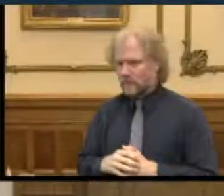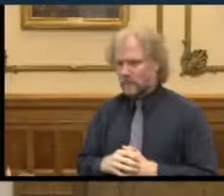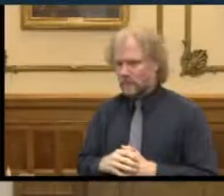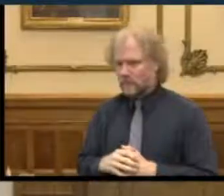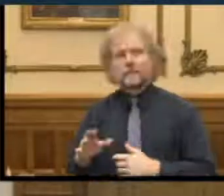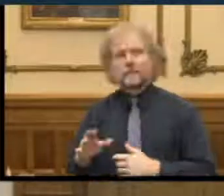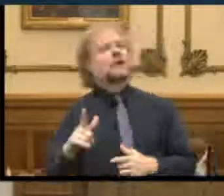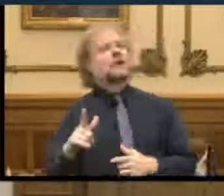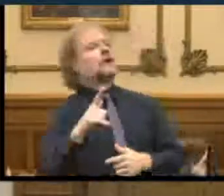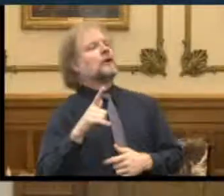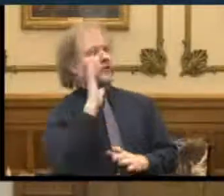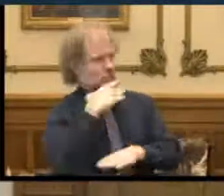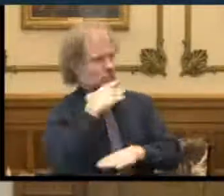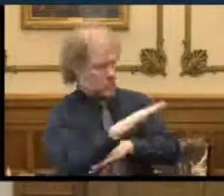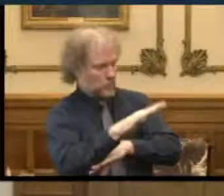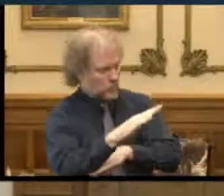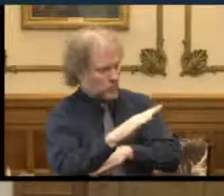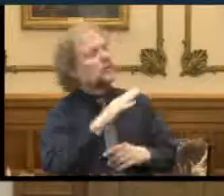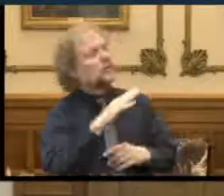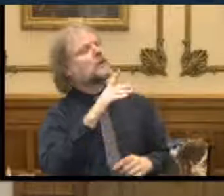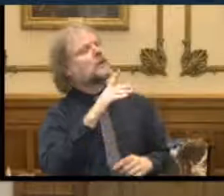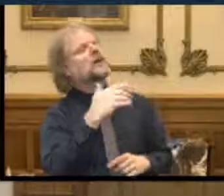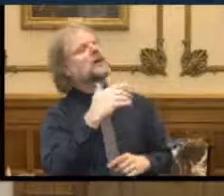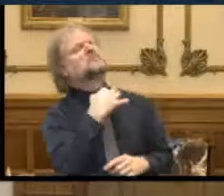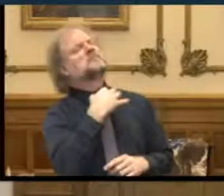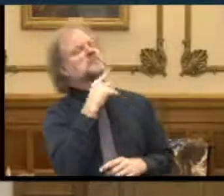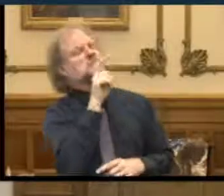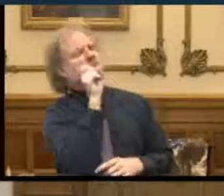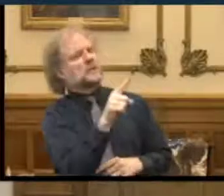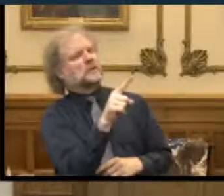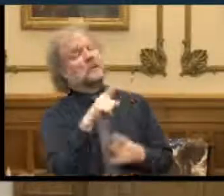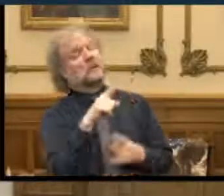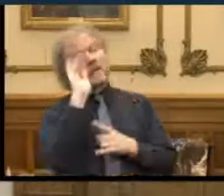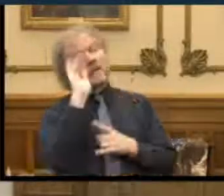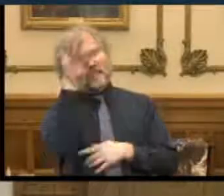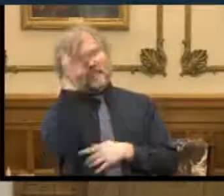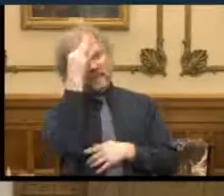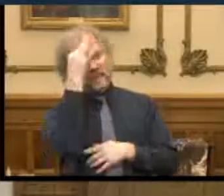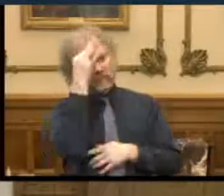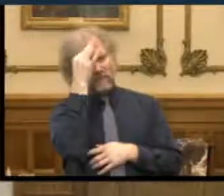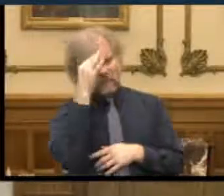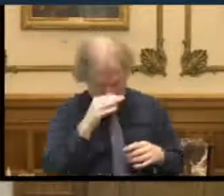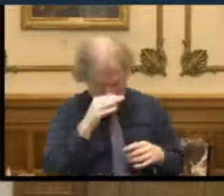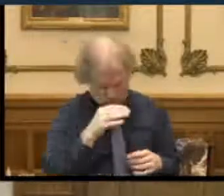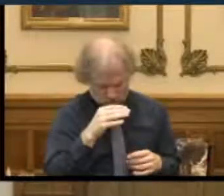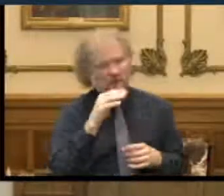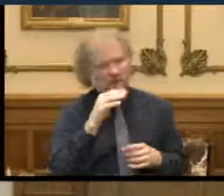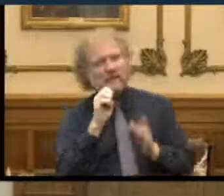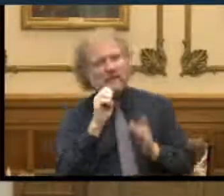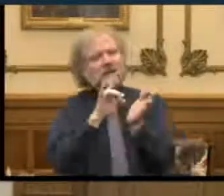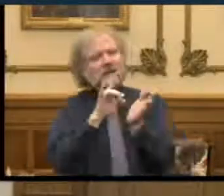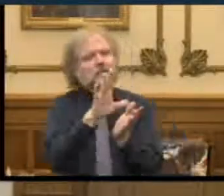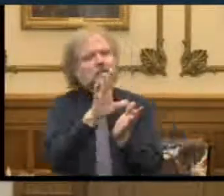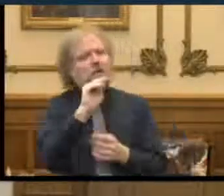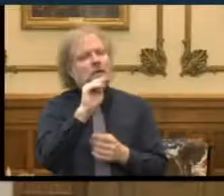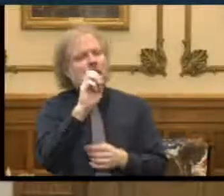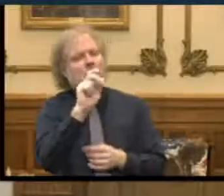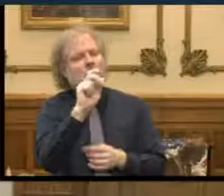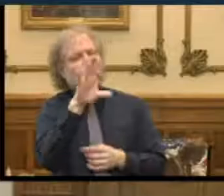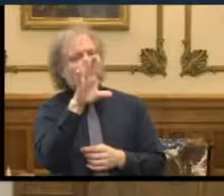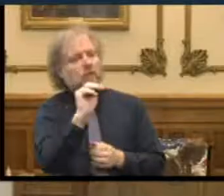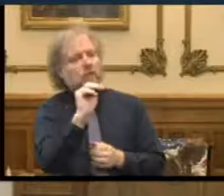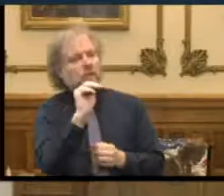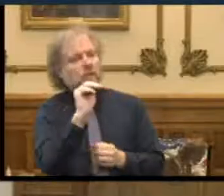Good afternoon, Governor. I have a question about the federal eviction moratorium that's set to take effect on Friday.